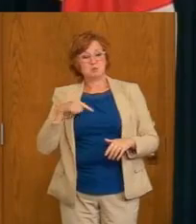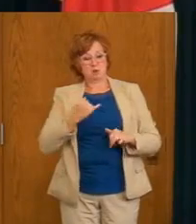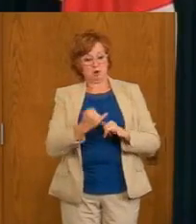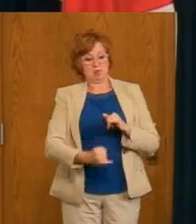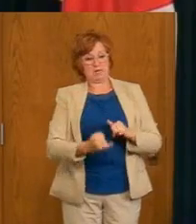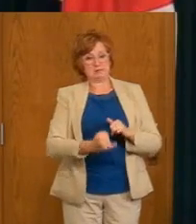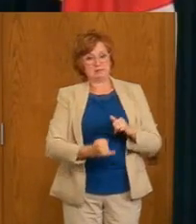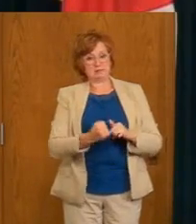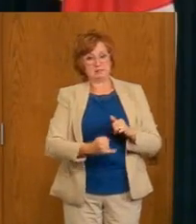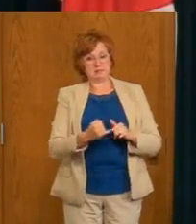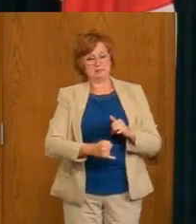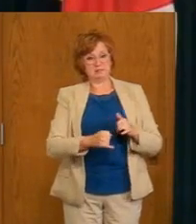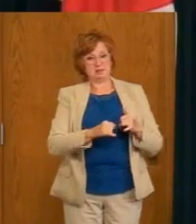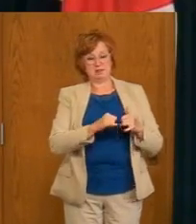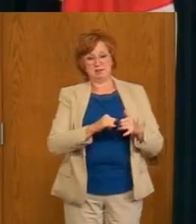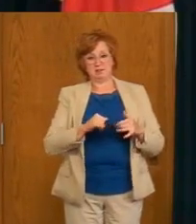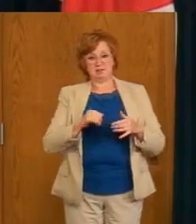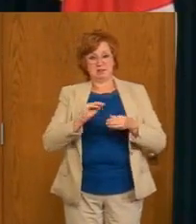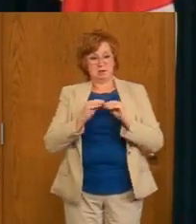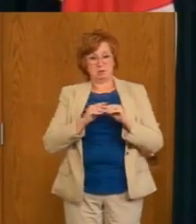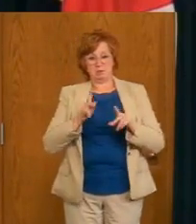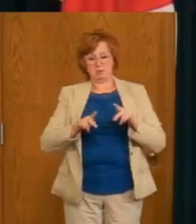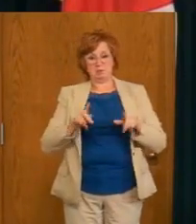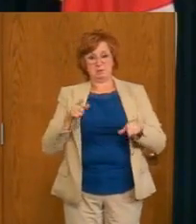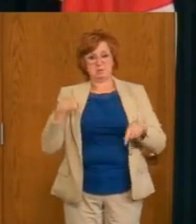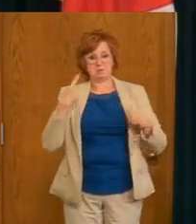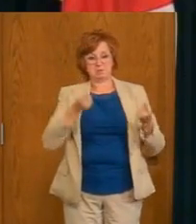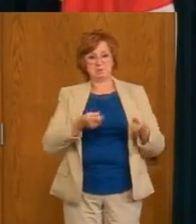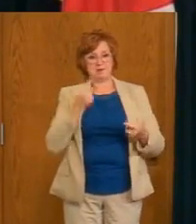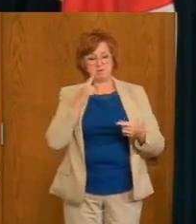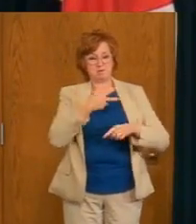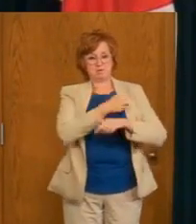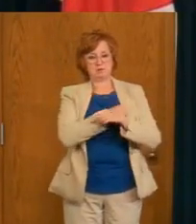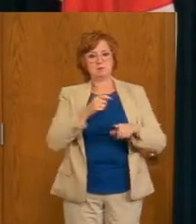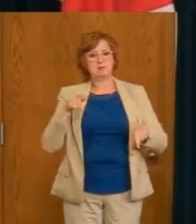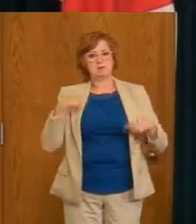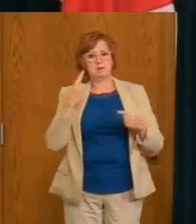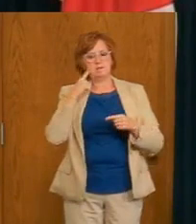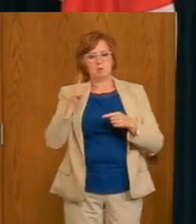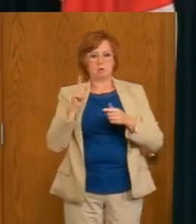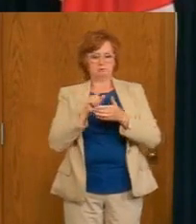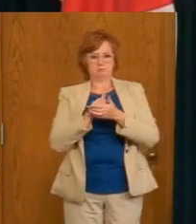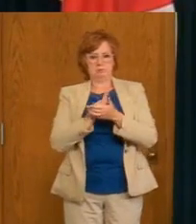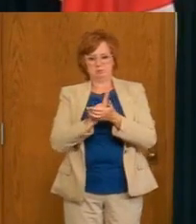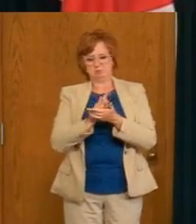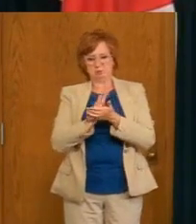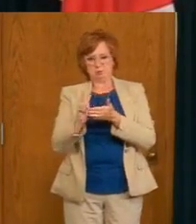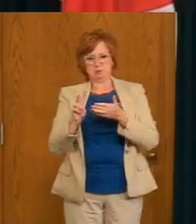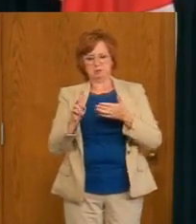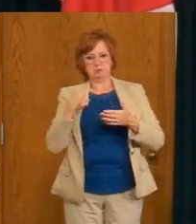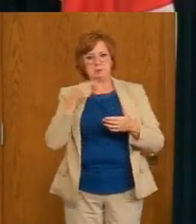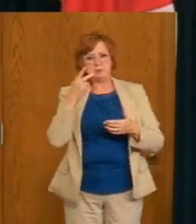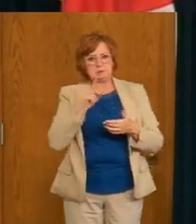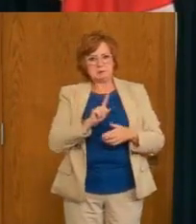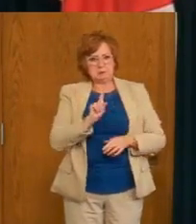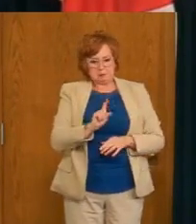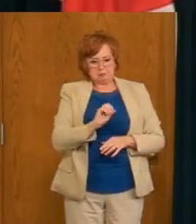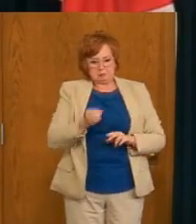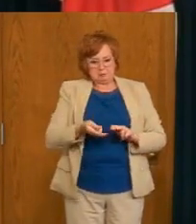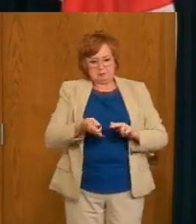health teams to support the outbreak response. Contact tracing, isolation of cases, and close contacts is well underway. We've